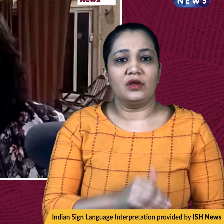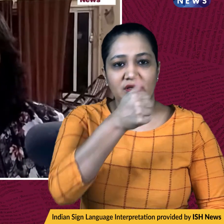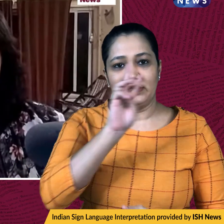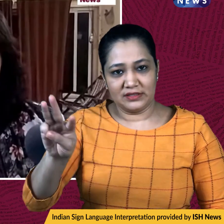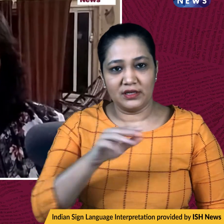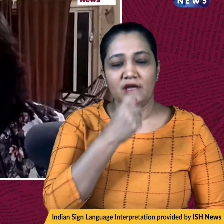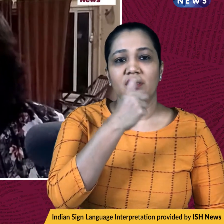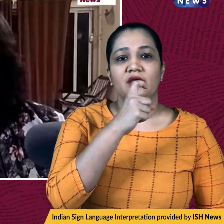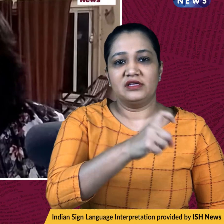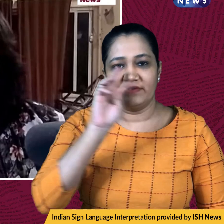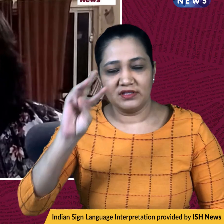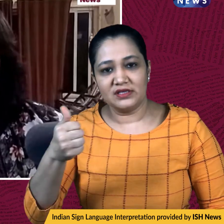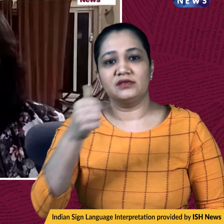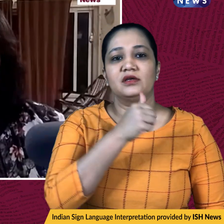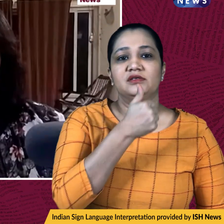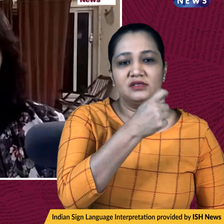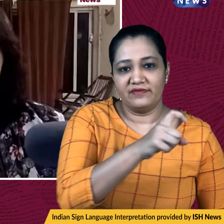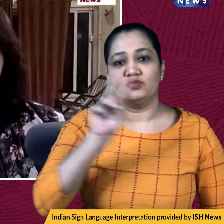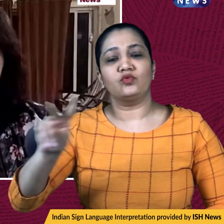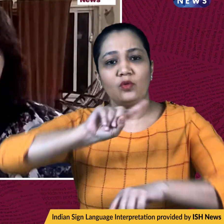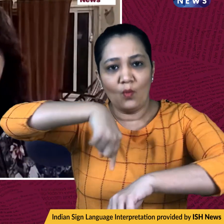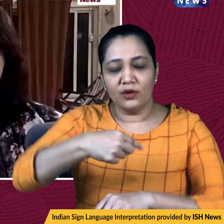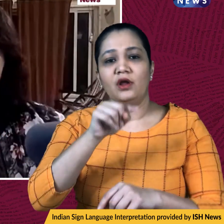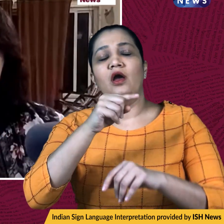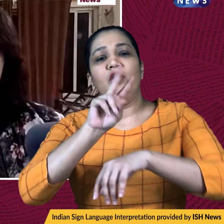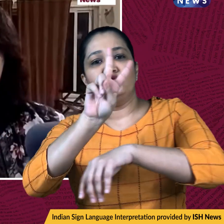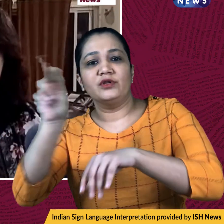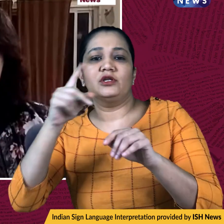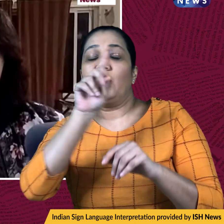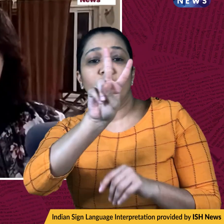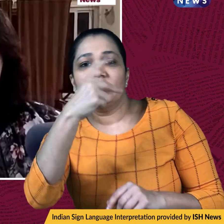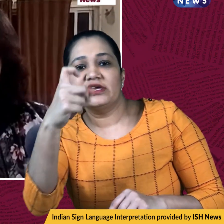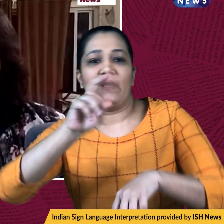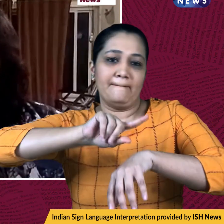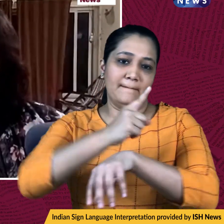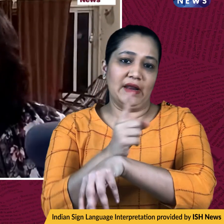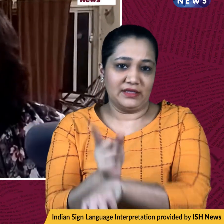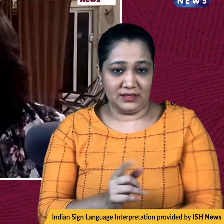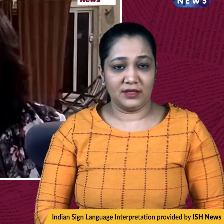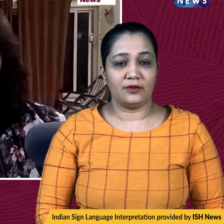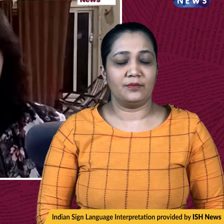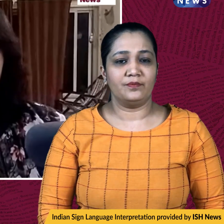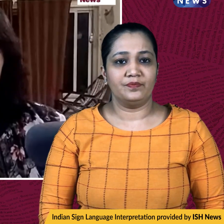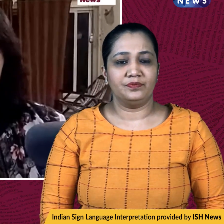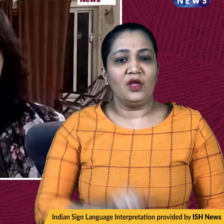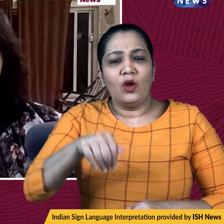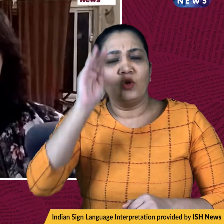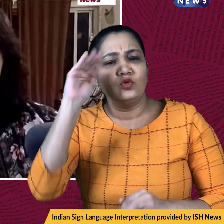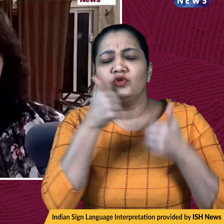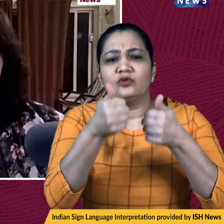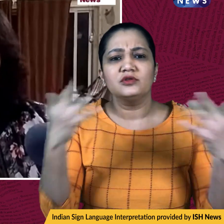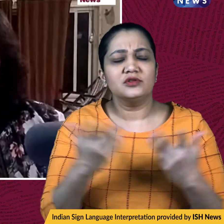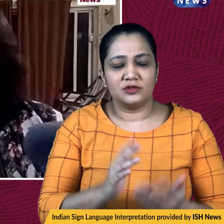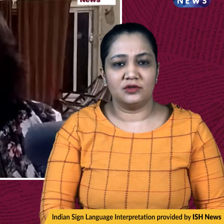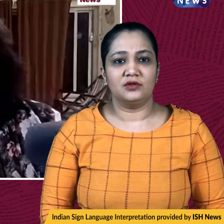a scoreline of 6-3, 7-6, 7-2 in 1 hour and 27 minutes. Now, we leave you with one